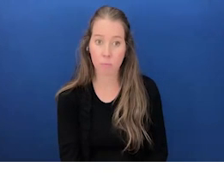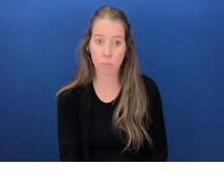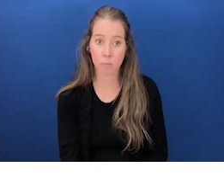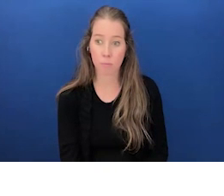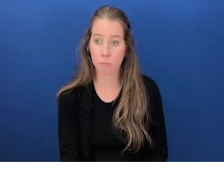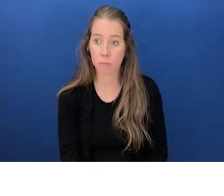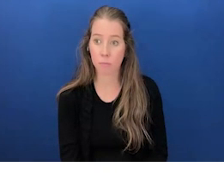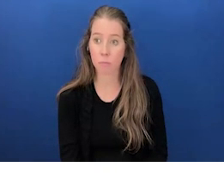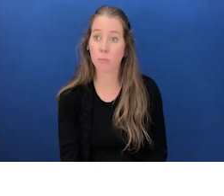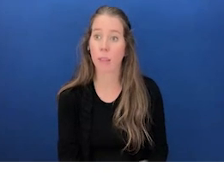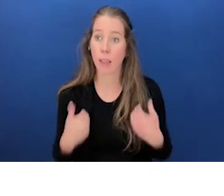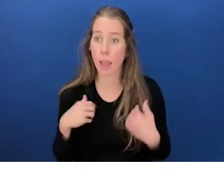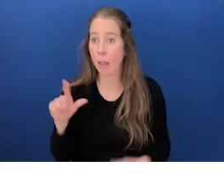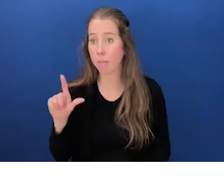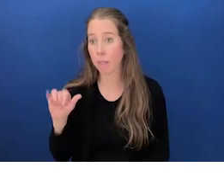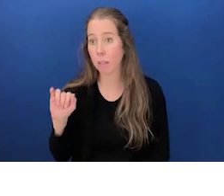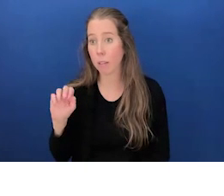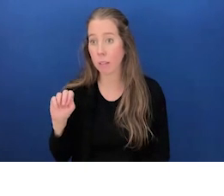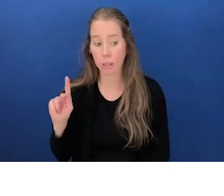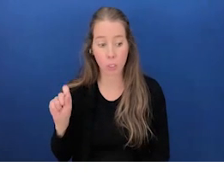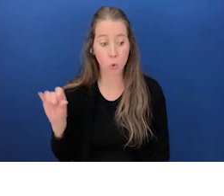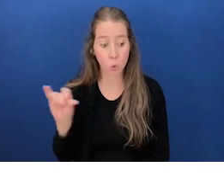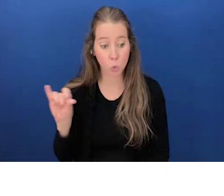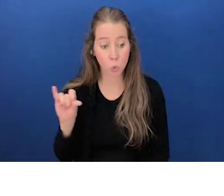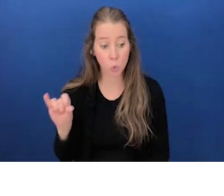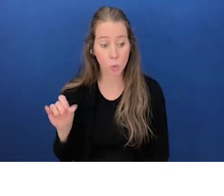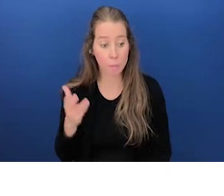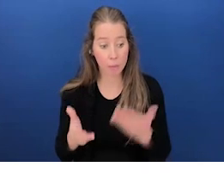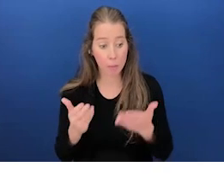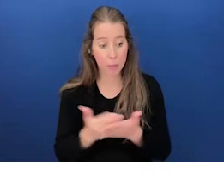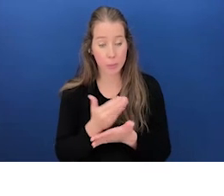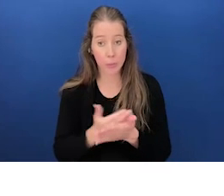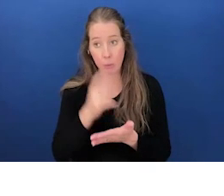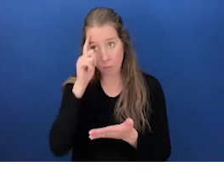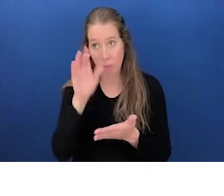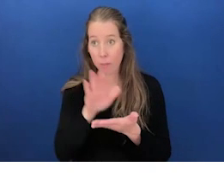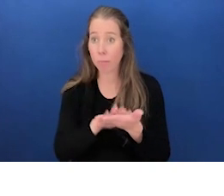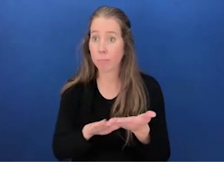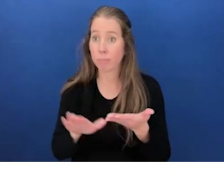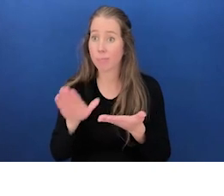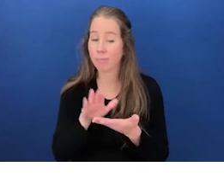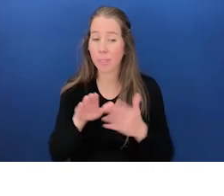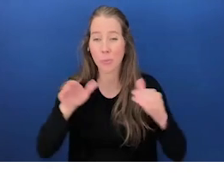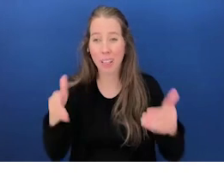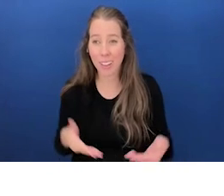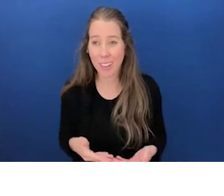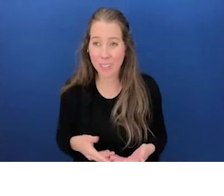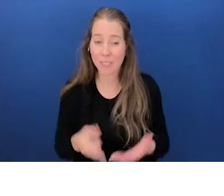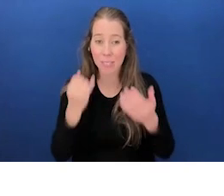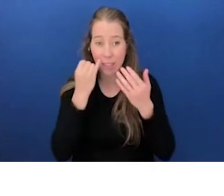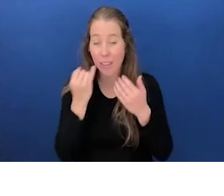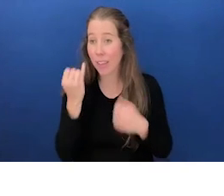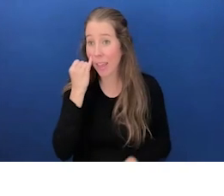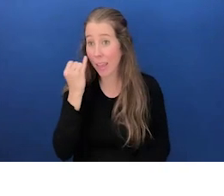And we do have some links here for those who are maybe new to the college. Welcome. And would like to get some